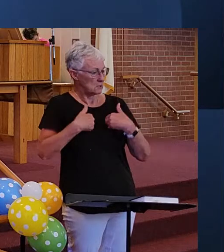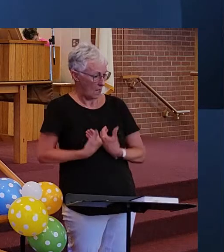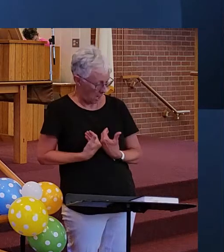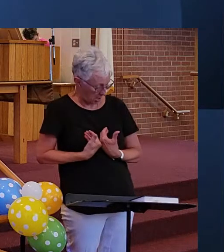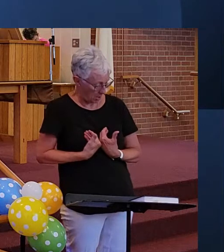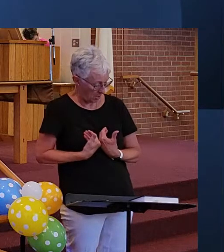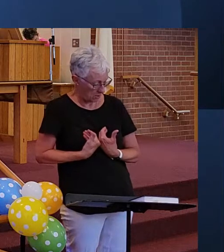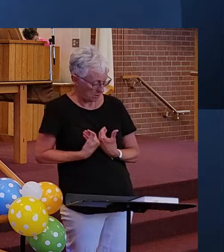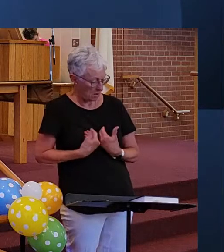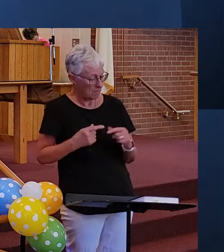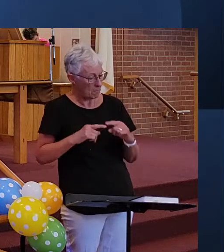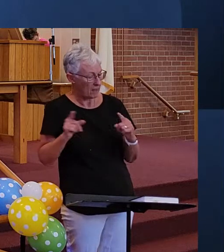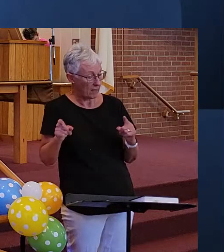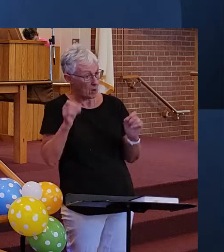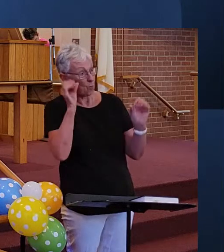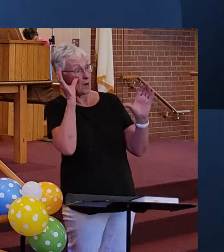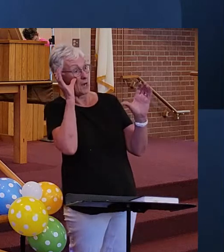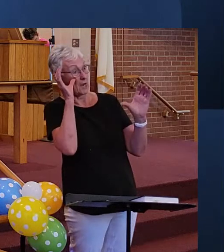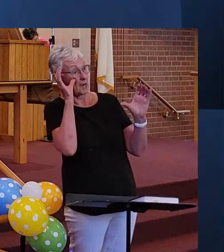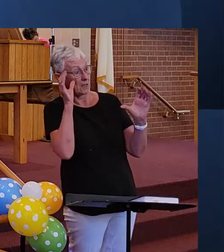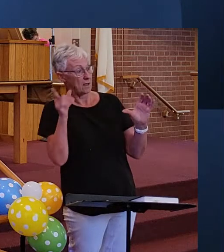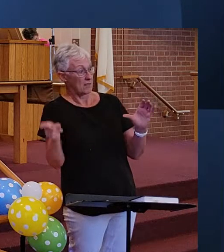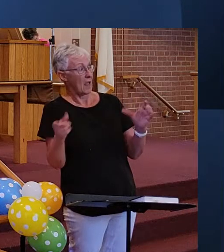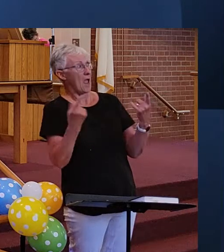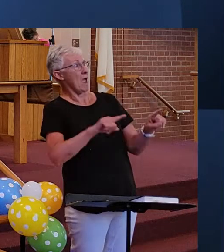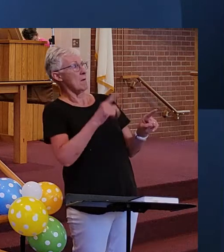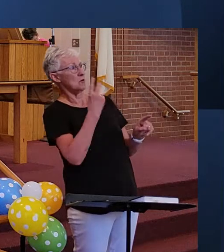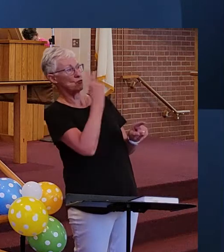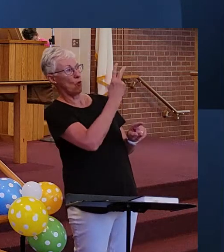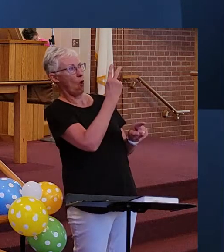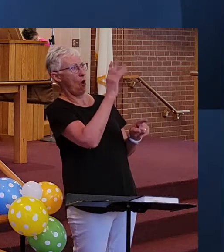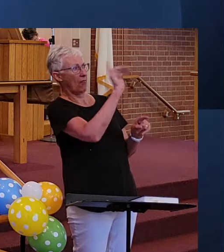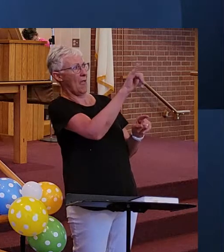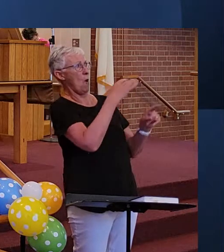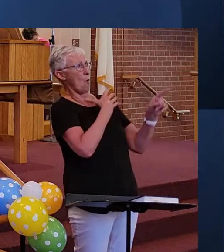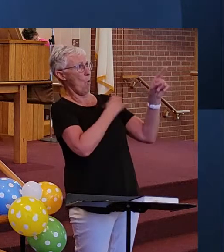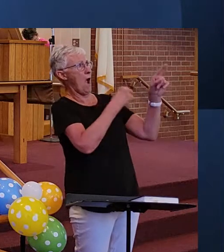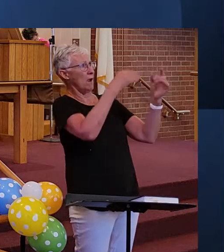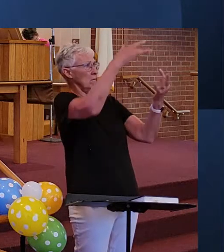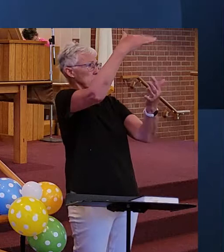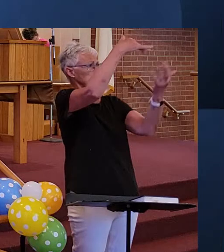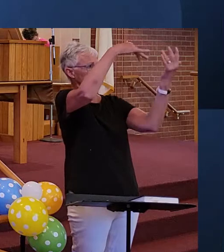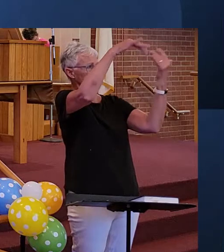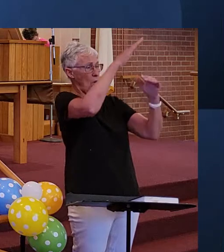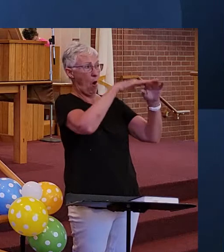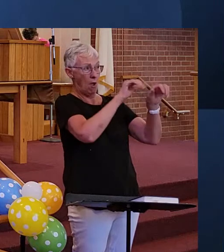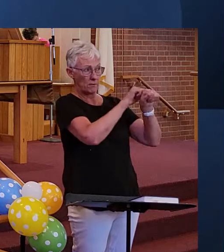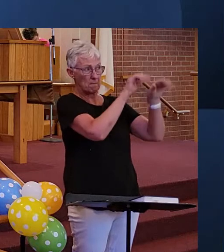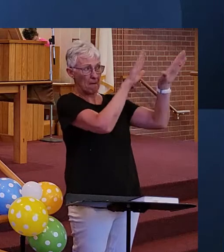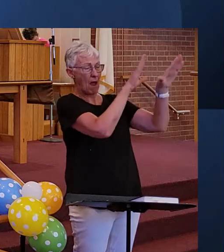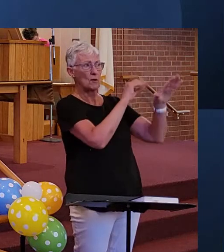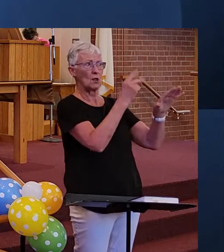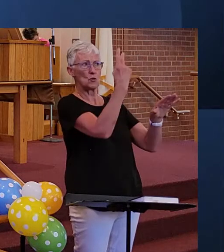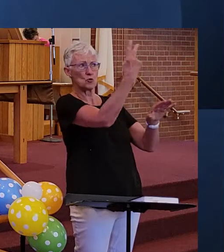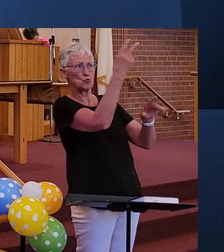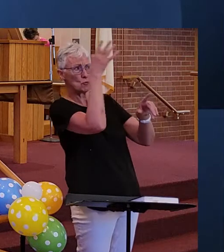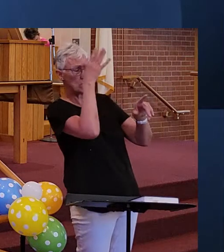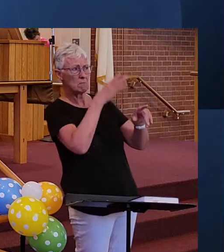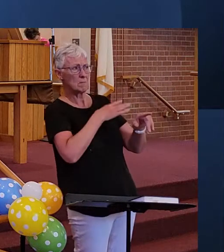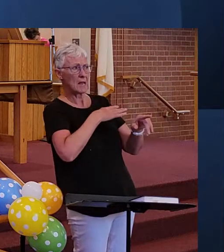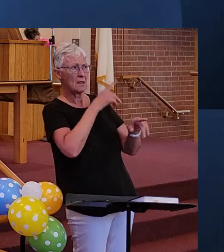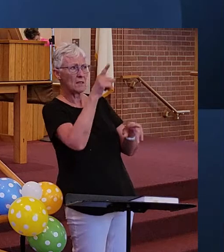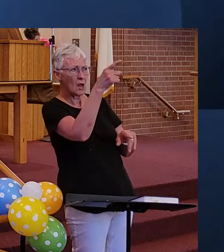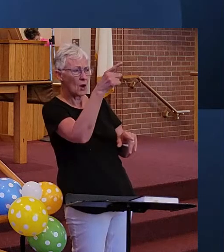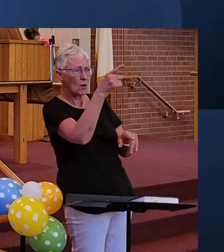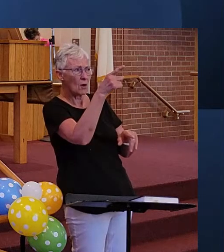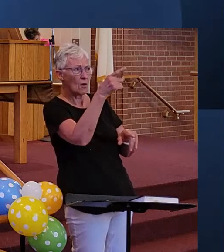they had stayed awake, they saw his glory and the two men who stood with him. Just as they were leaving,